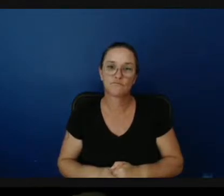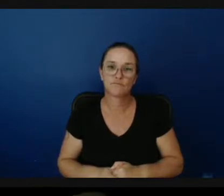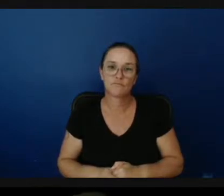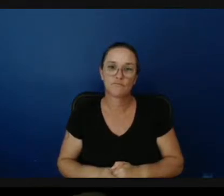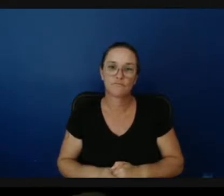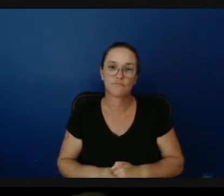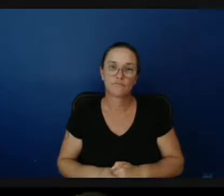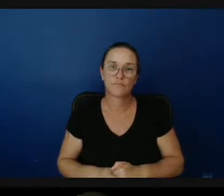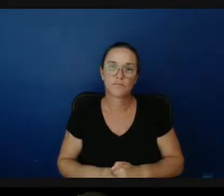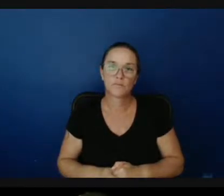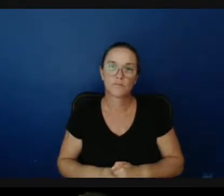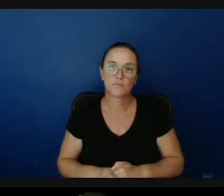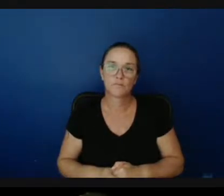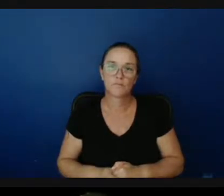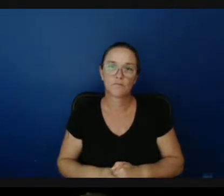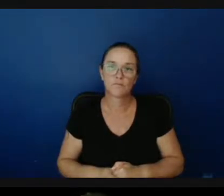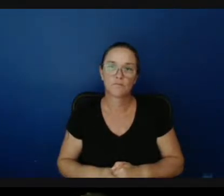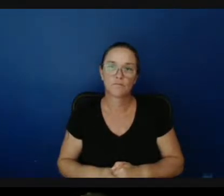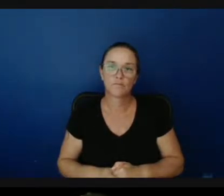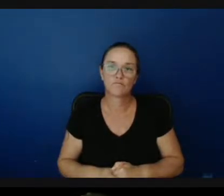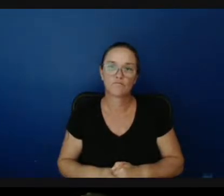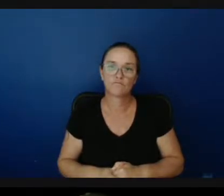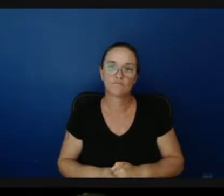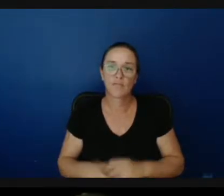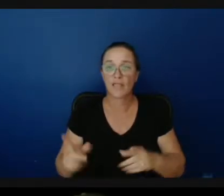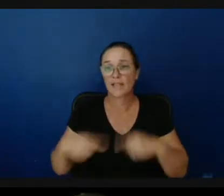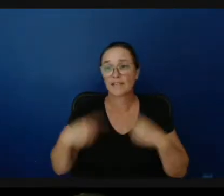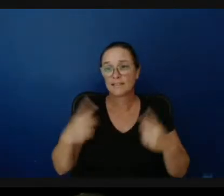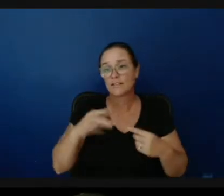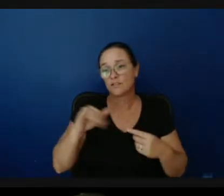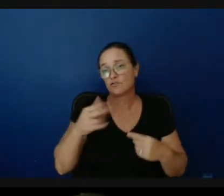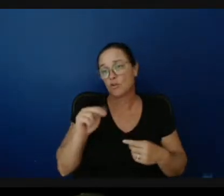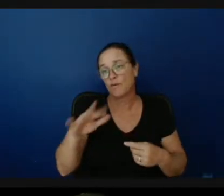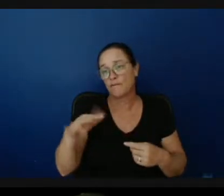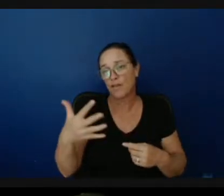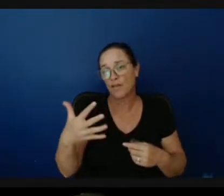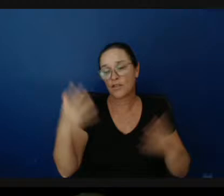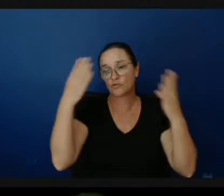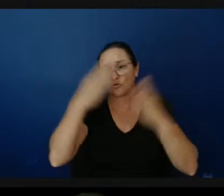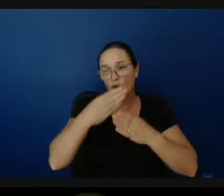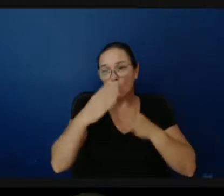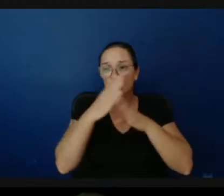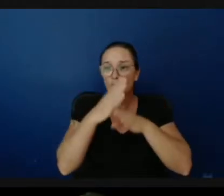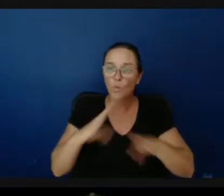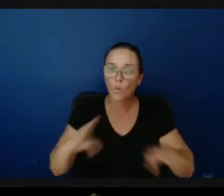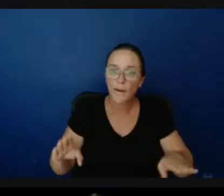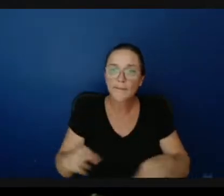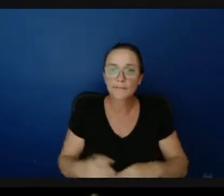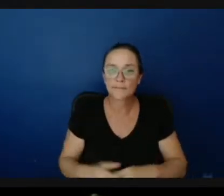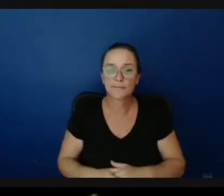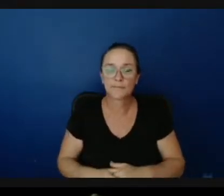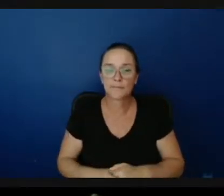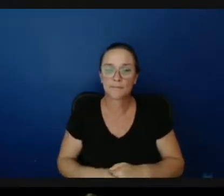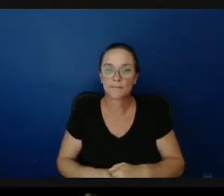so. And since the 5th, it's been dark and quiet, except for that one little corner, as we mentioned before.